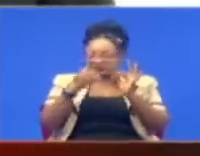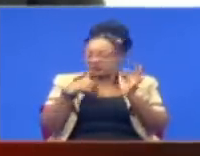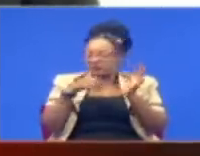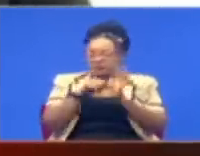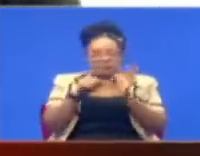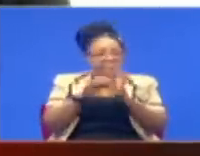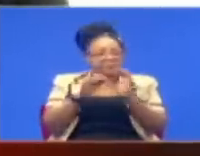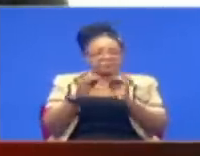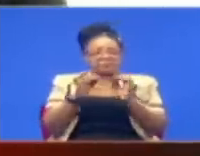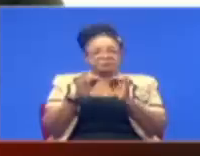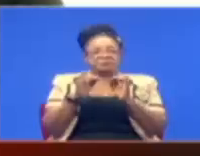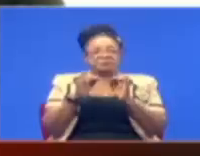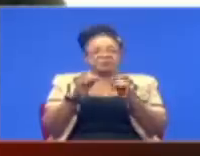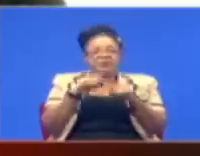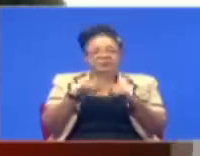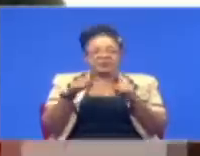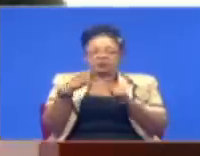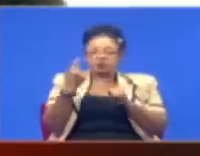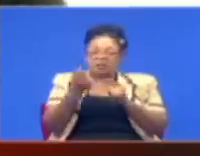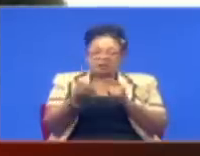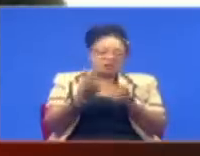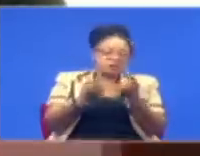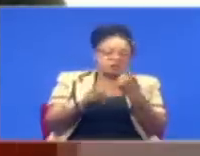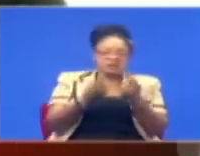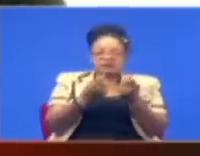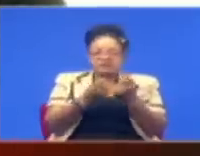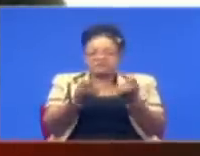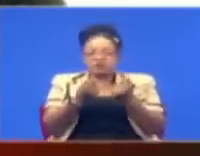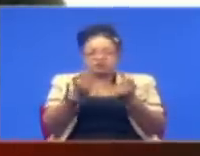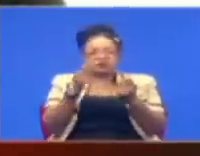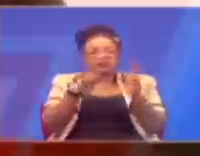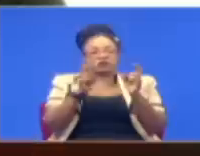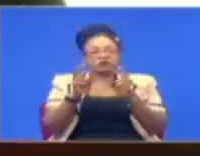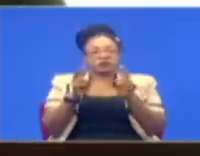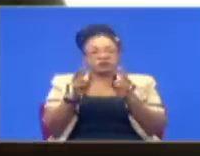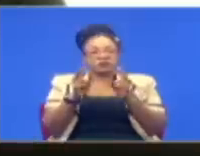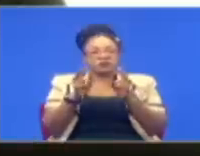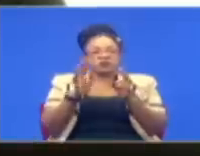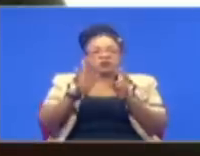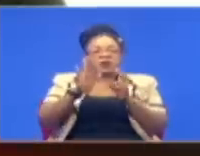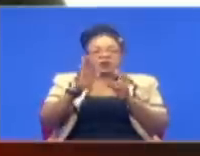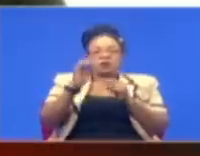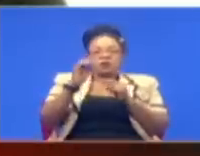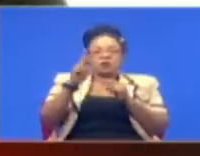with them. But Thank you. To raise a few issues. You were in the Okemo